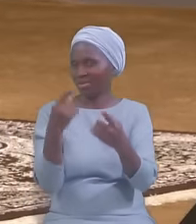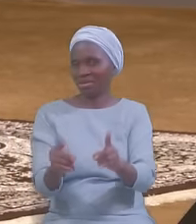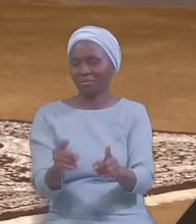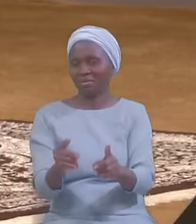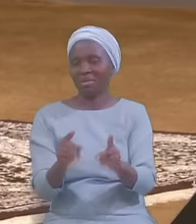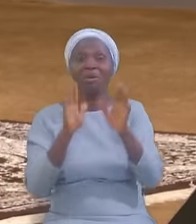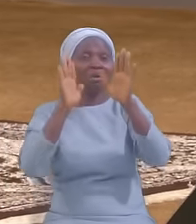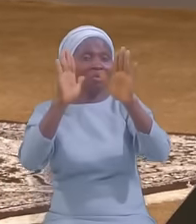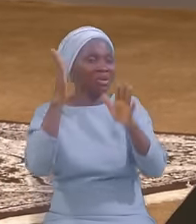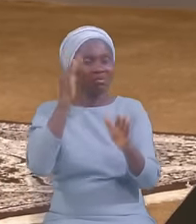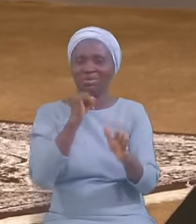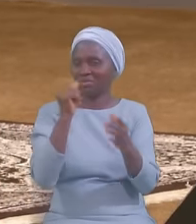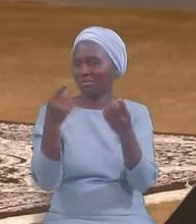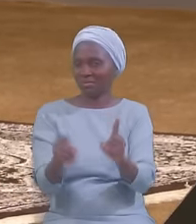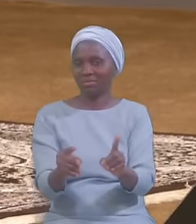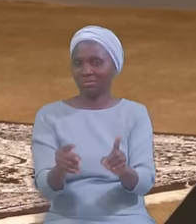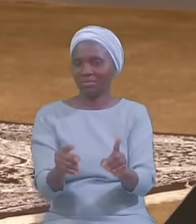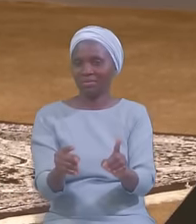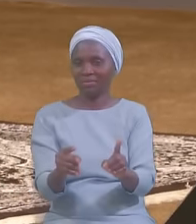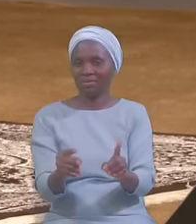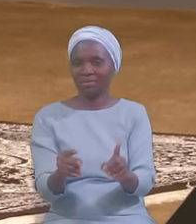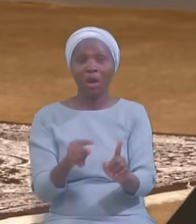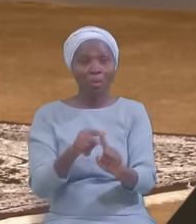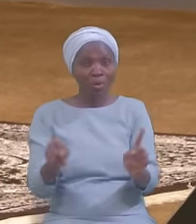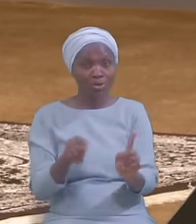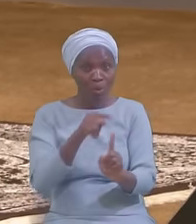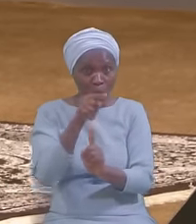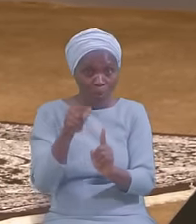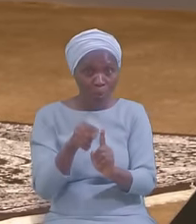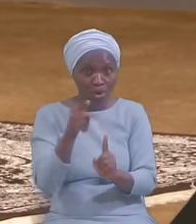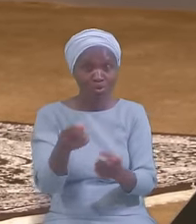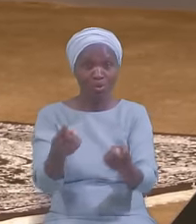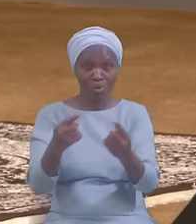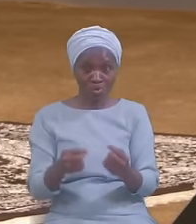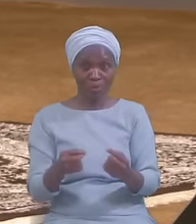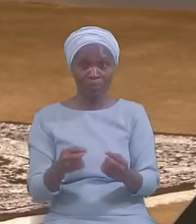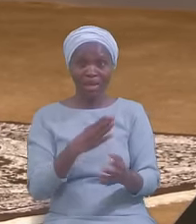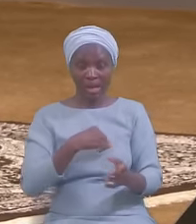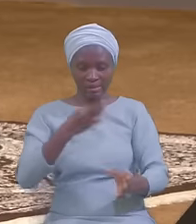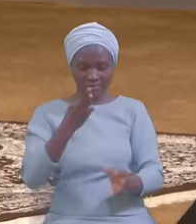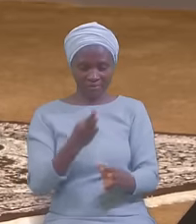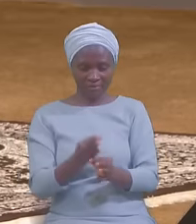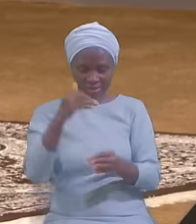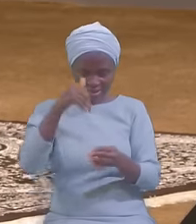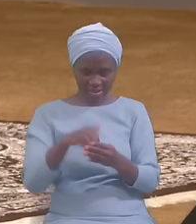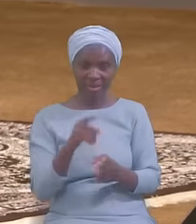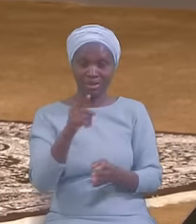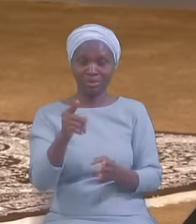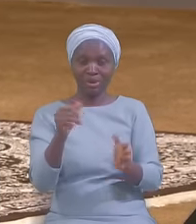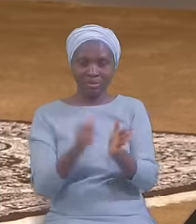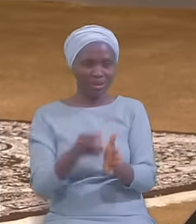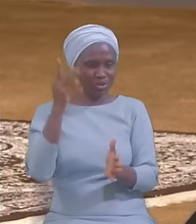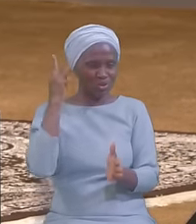Wonders will not be activated. But when you come and the faith in you that was